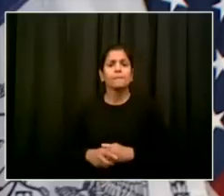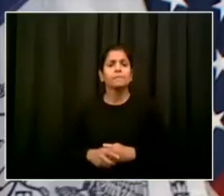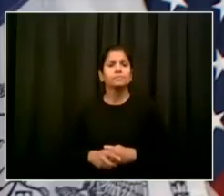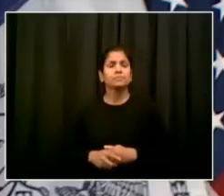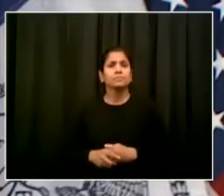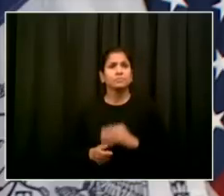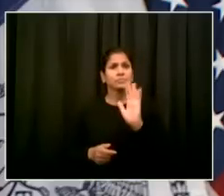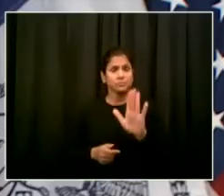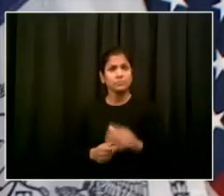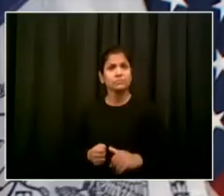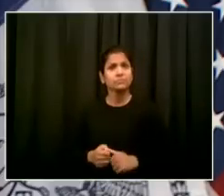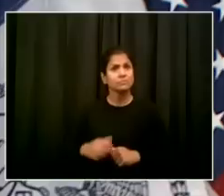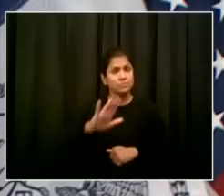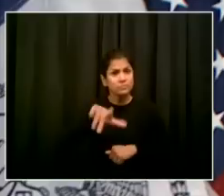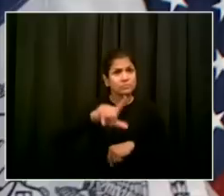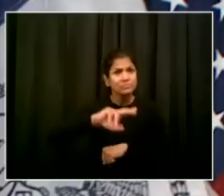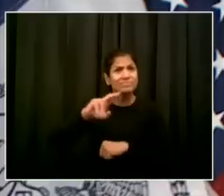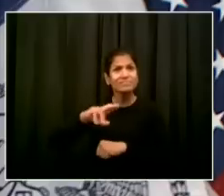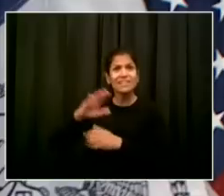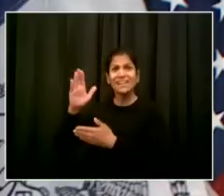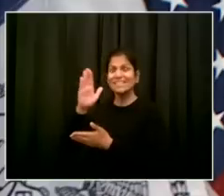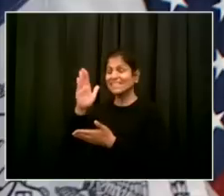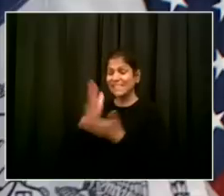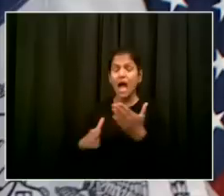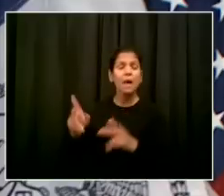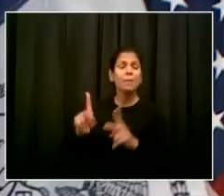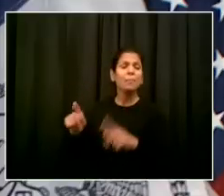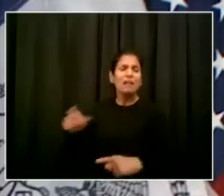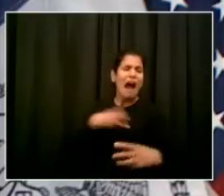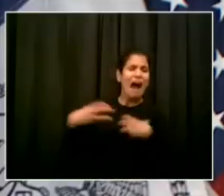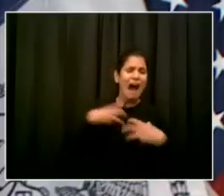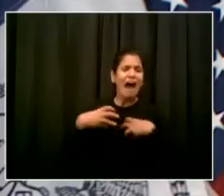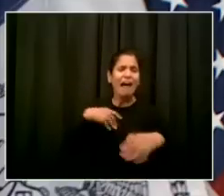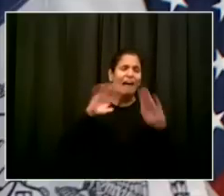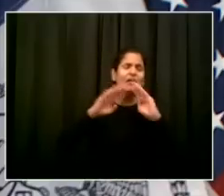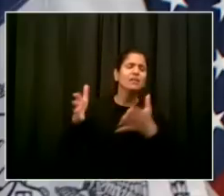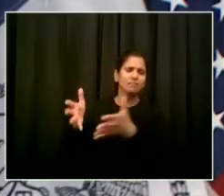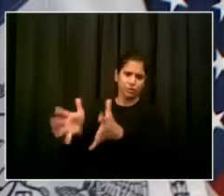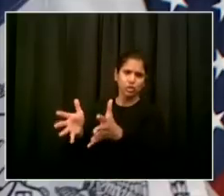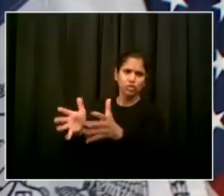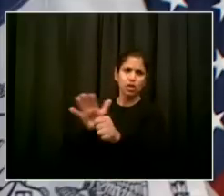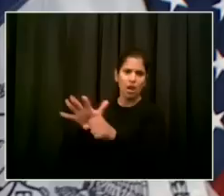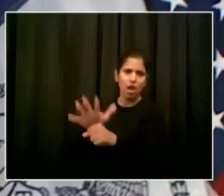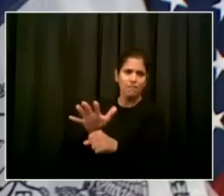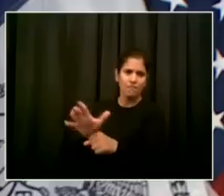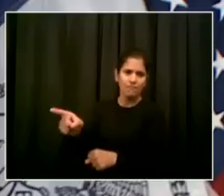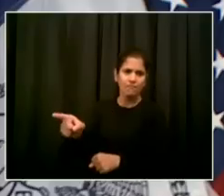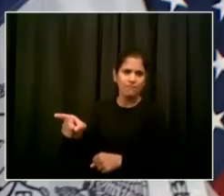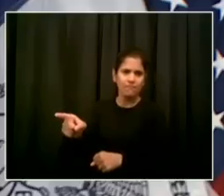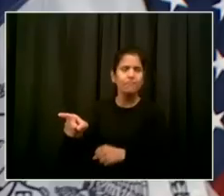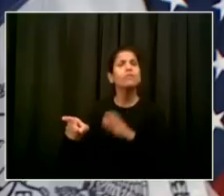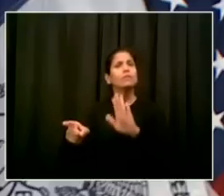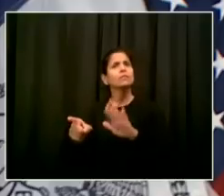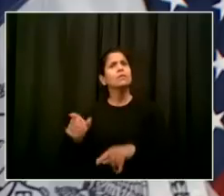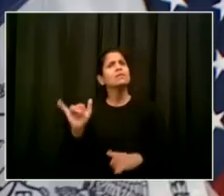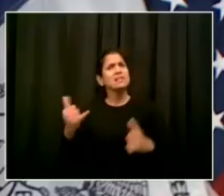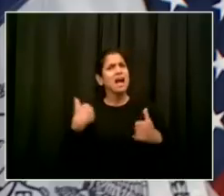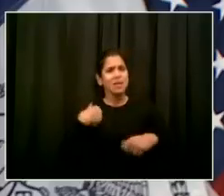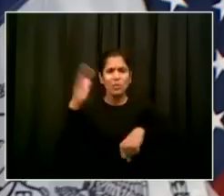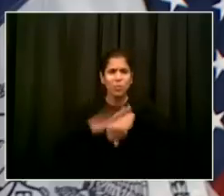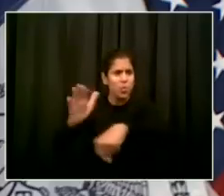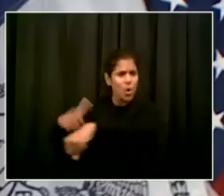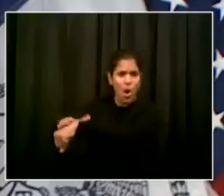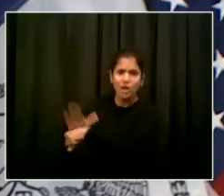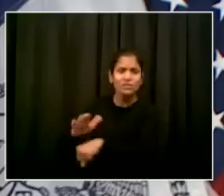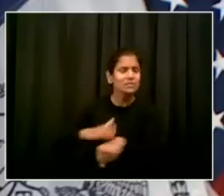some fatigue, but not the kind of fatigue that has to lead to a resurgence. We're sounding the alarm, and I believe the vast majority of New Yorkers are going to hear